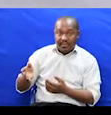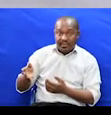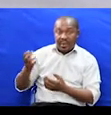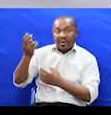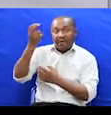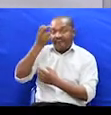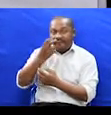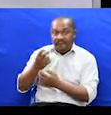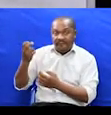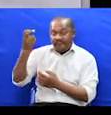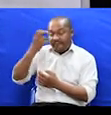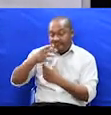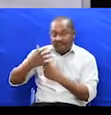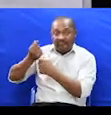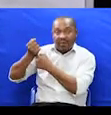is found